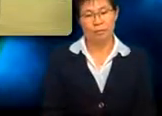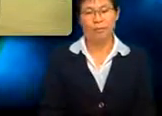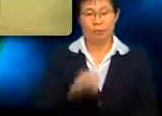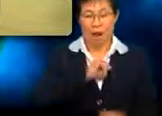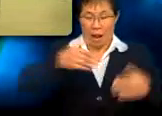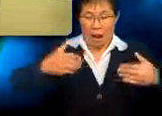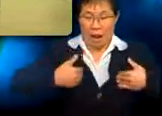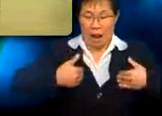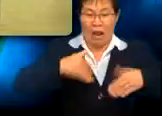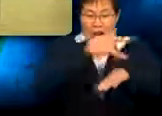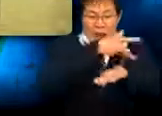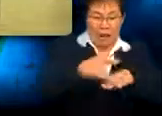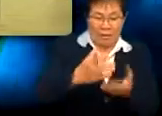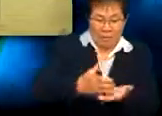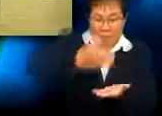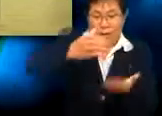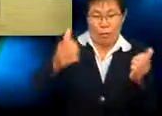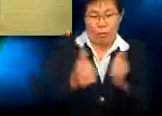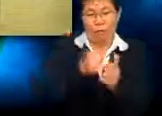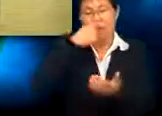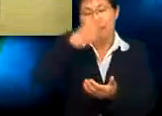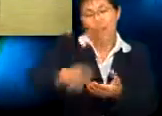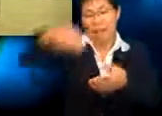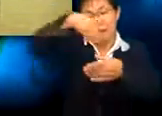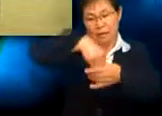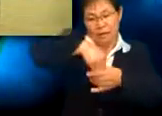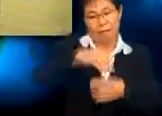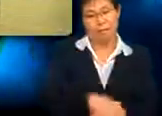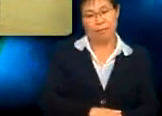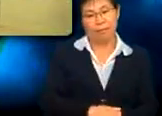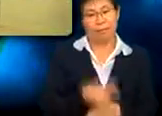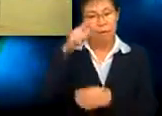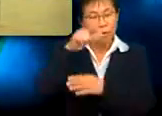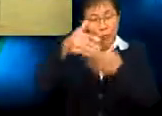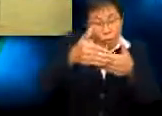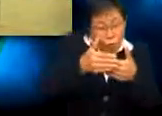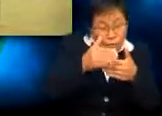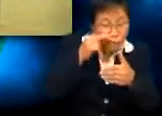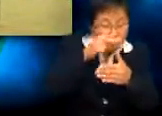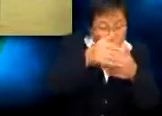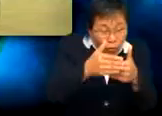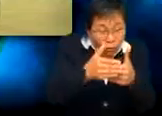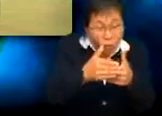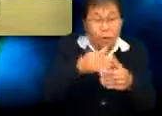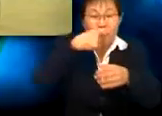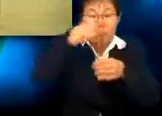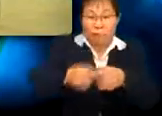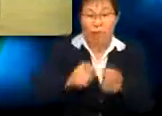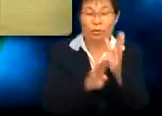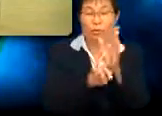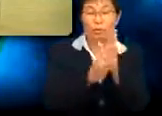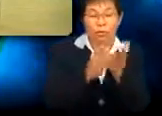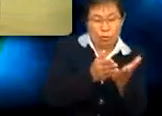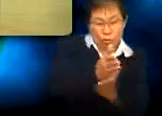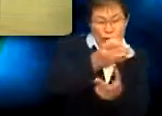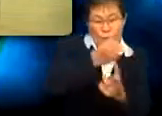I have an empty beaker with a pencil in it. Look closely. Is the pencil straight